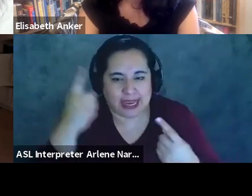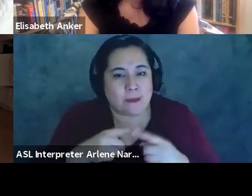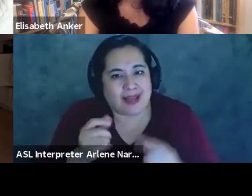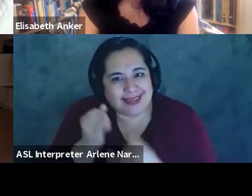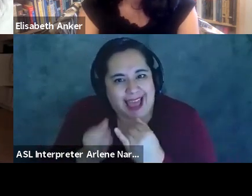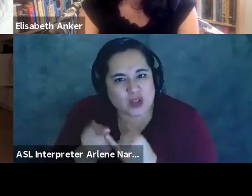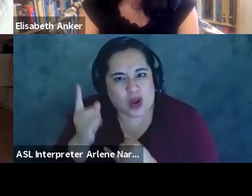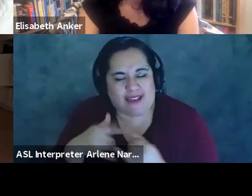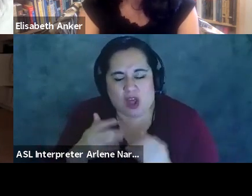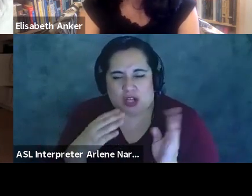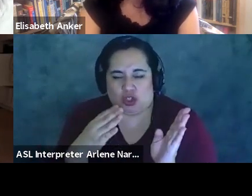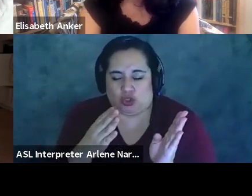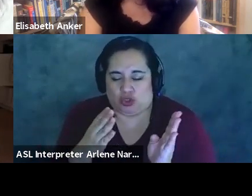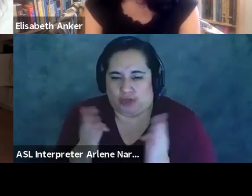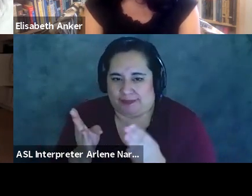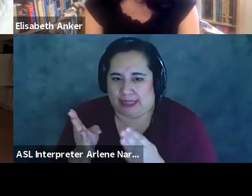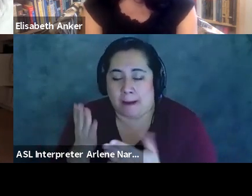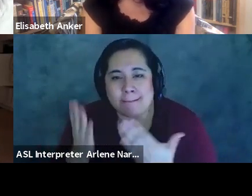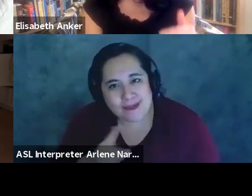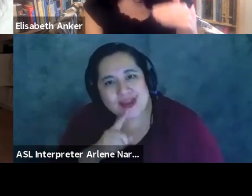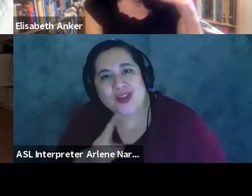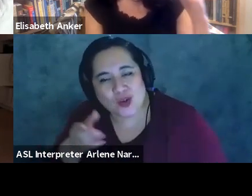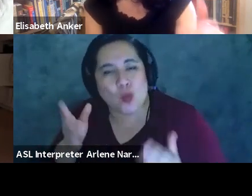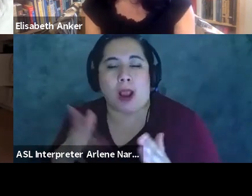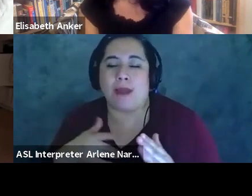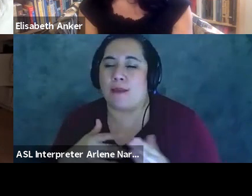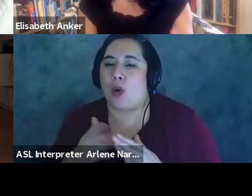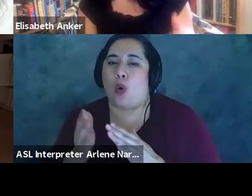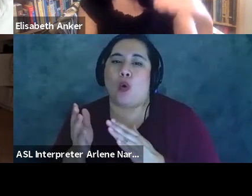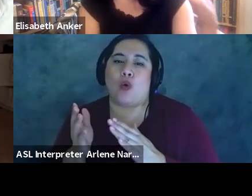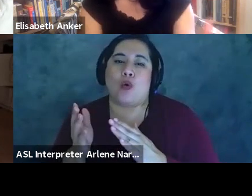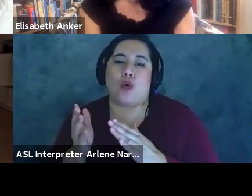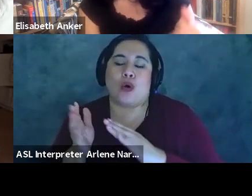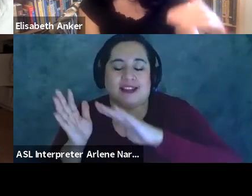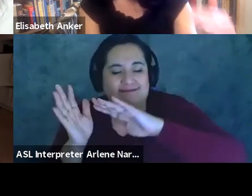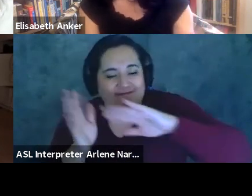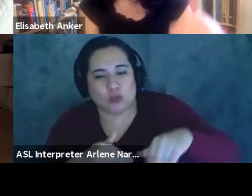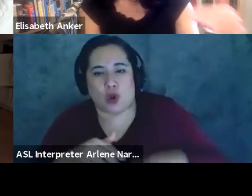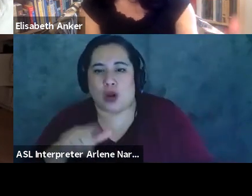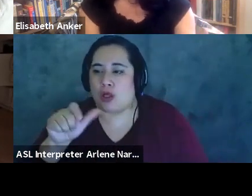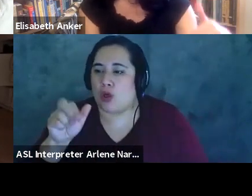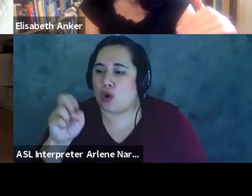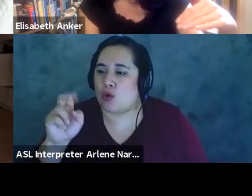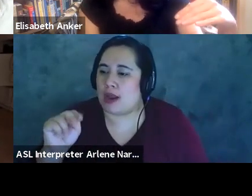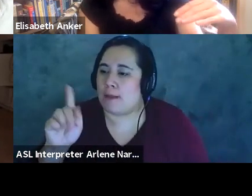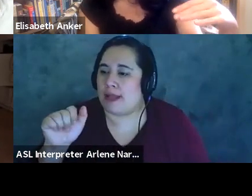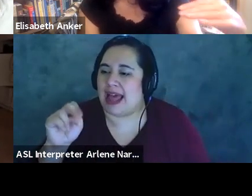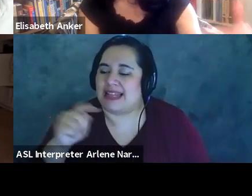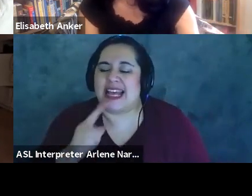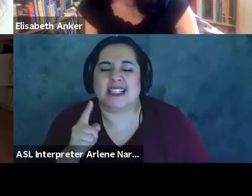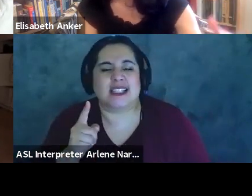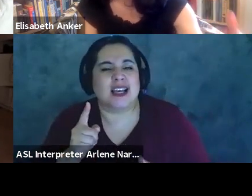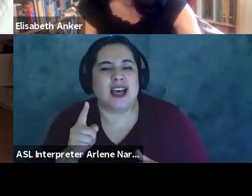feel might be shifting, that maybe there is a way in which people are moving past, what Lauren Berlant has called the kind of impasses of